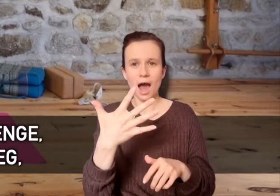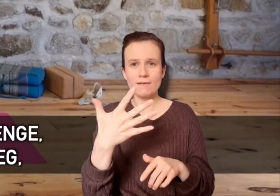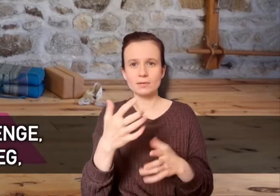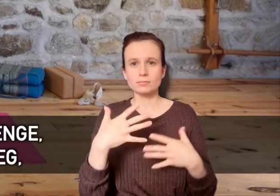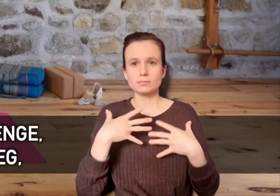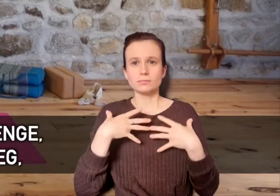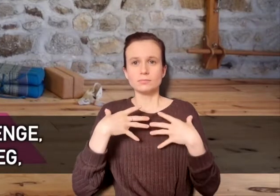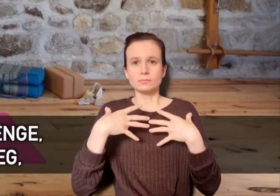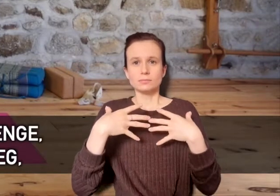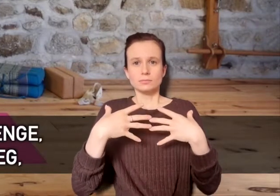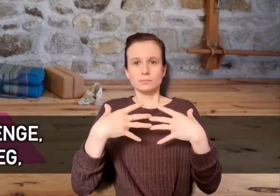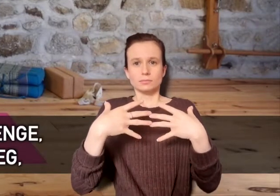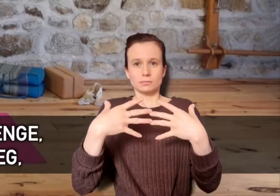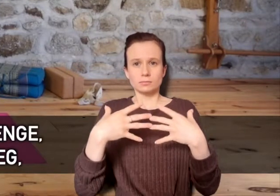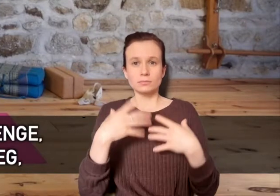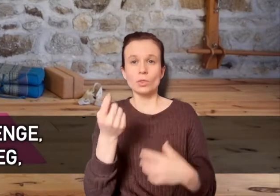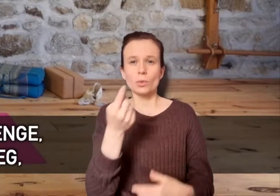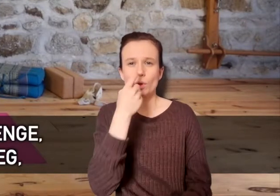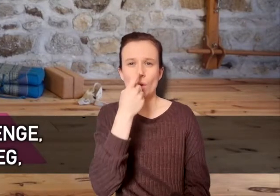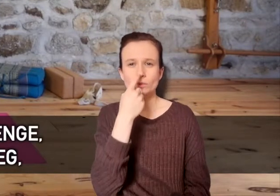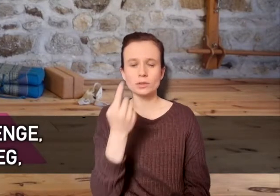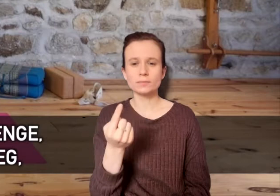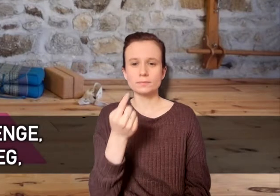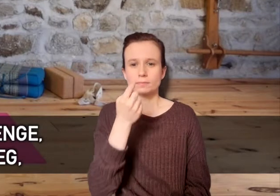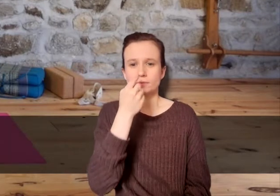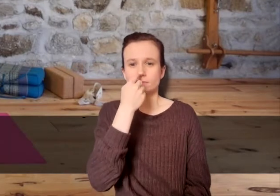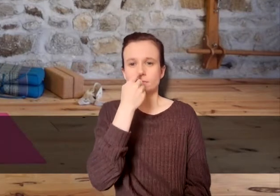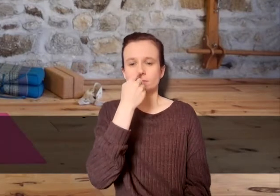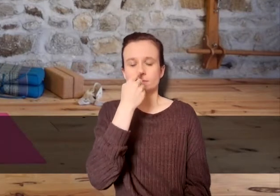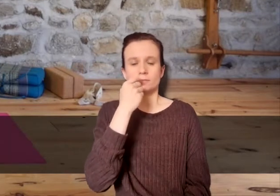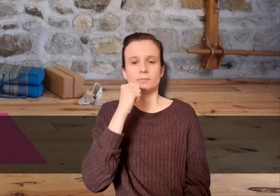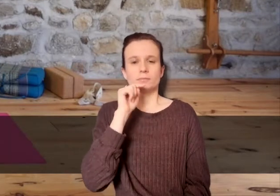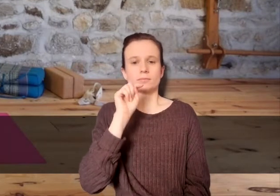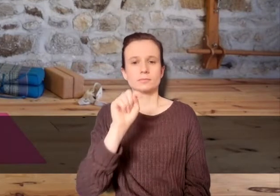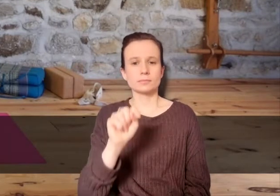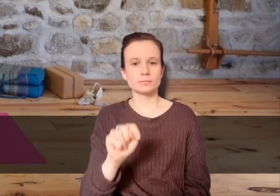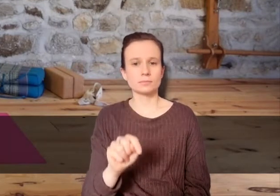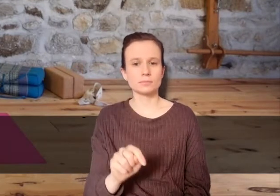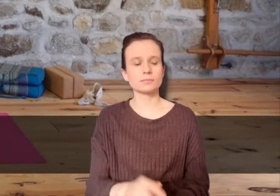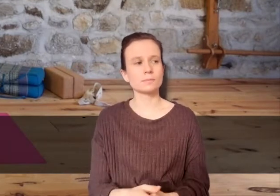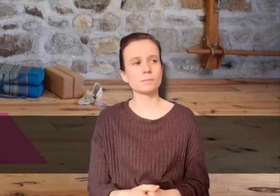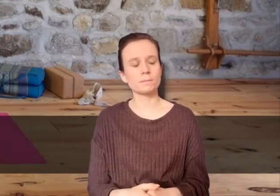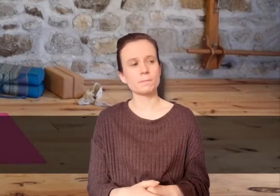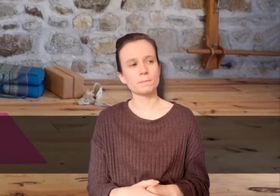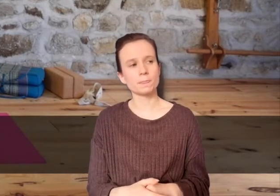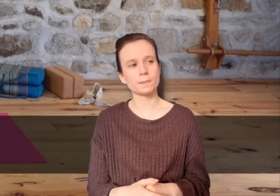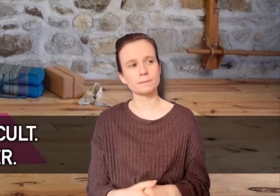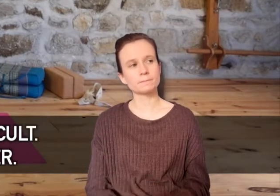If you want a little bit of a challenge without bending the standing leg, you can start to lengthen that working